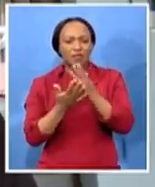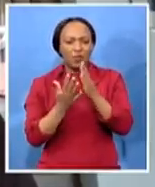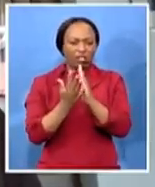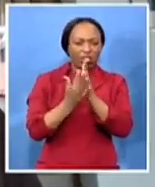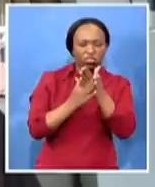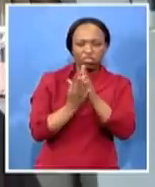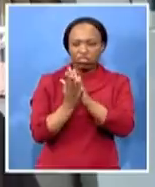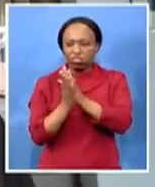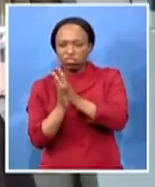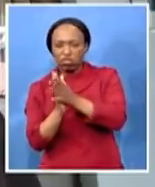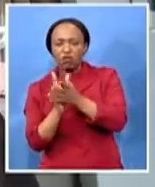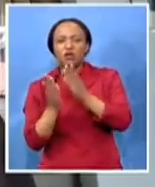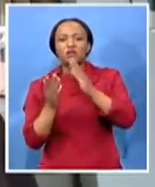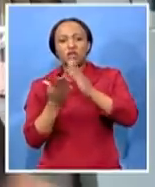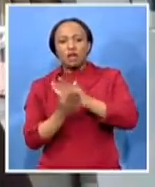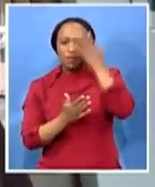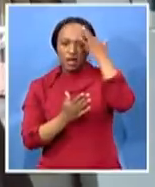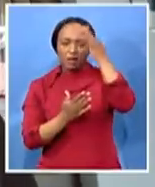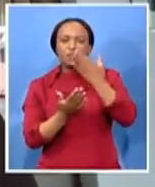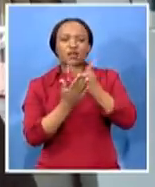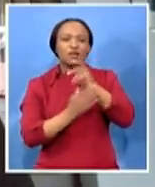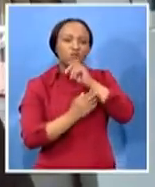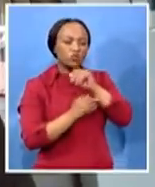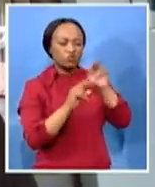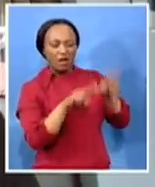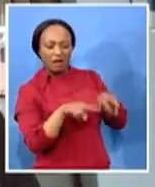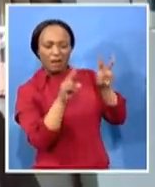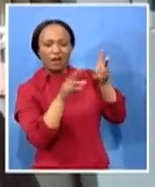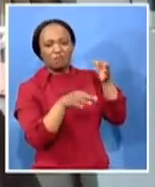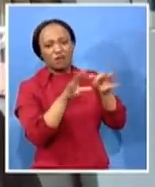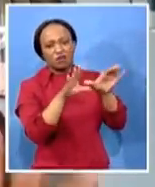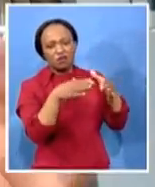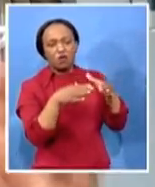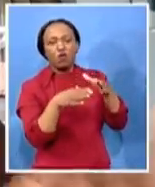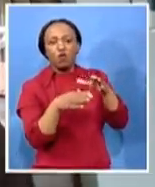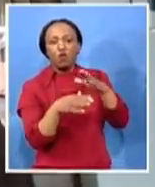to undermine his party. We know there is sufficient evidence to that effect, right?